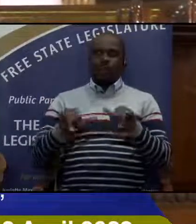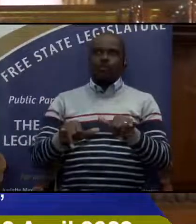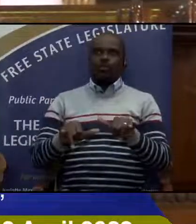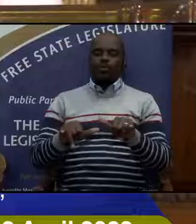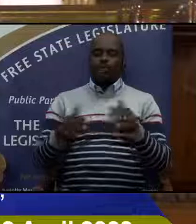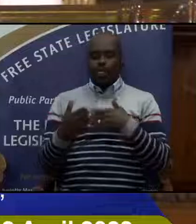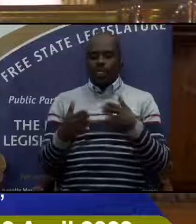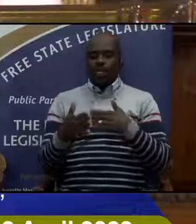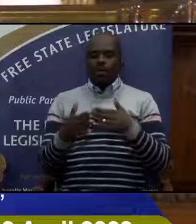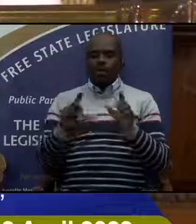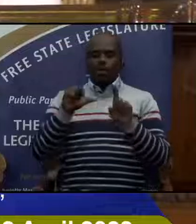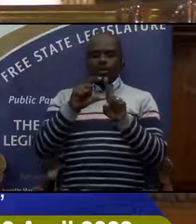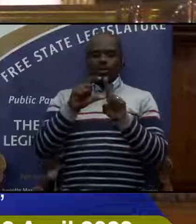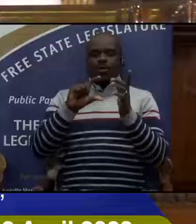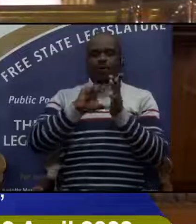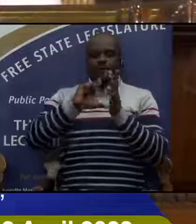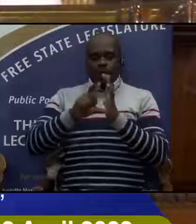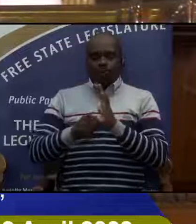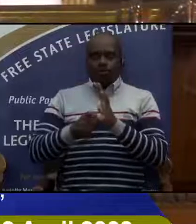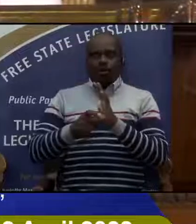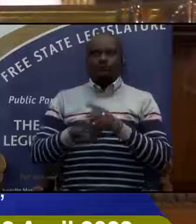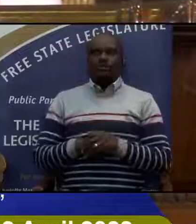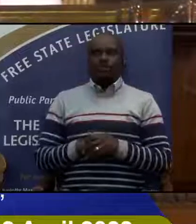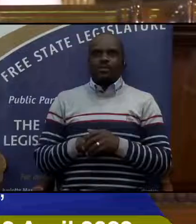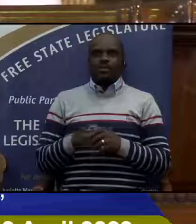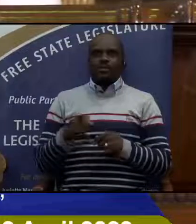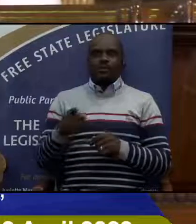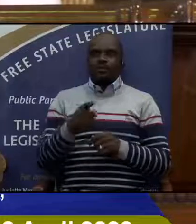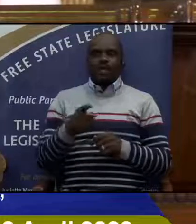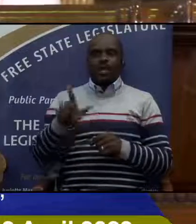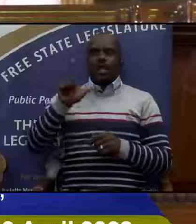and the LGBTQI community.